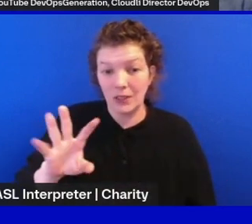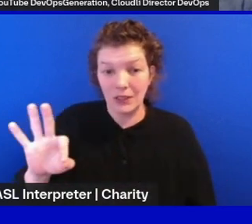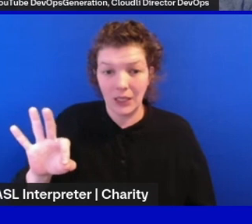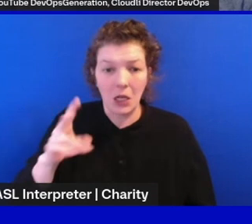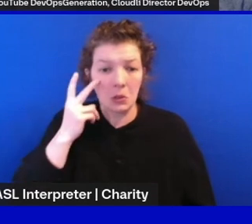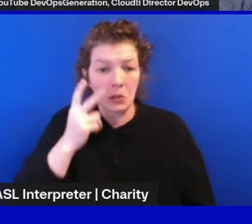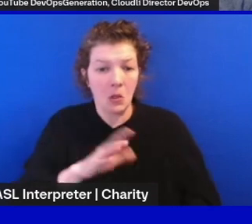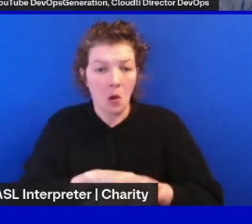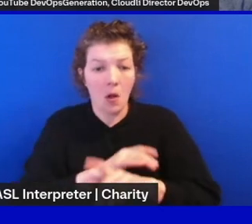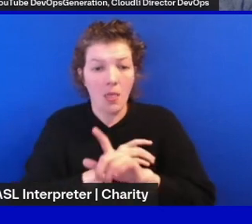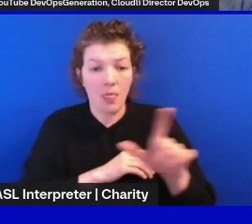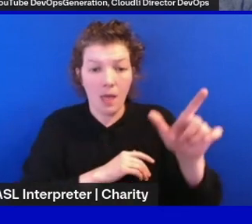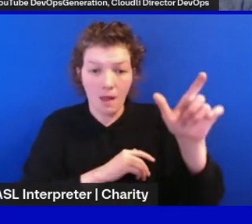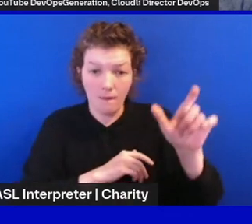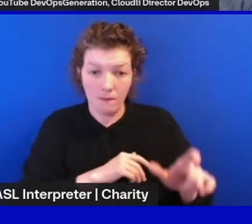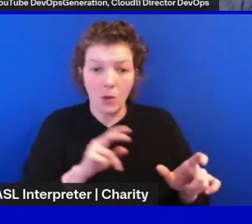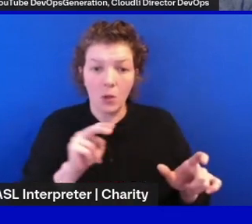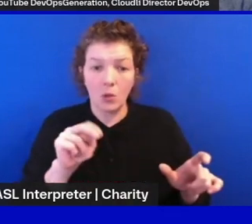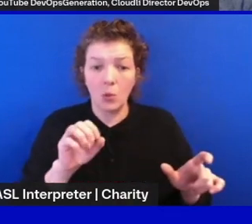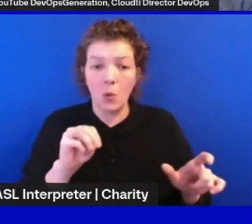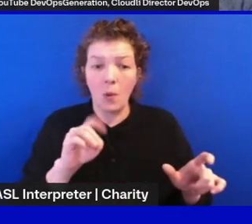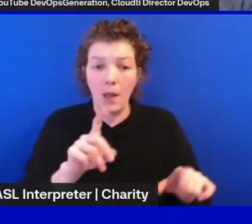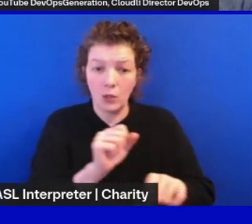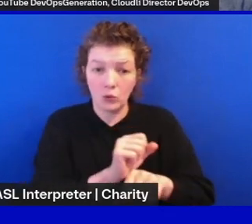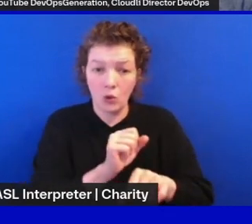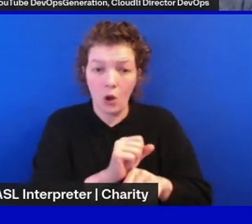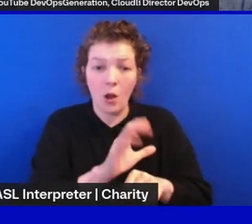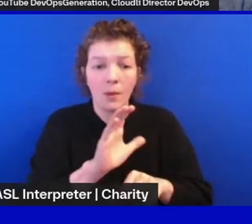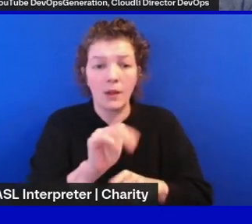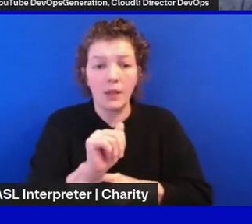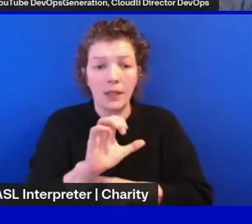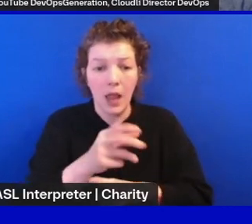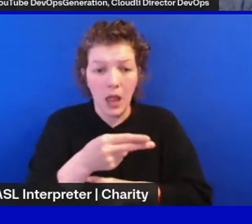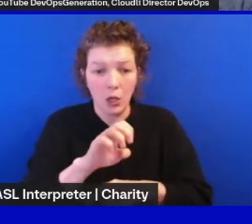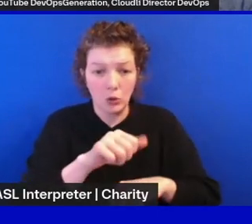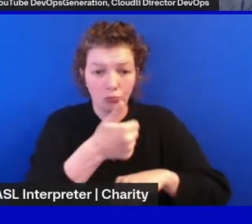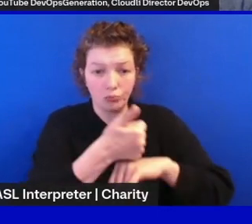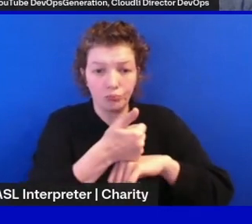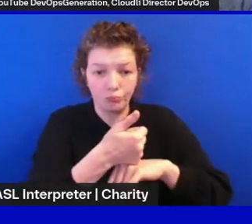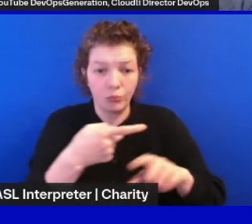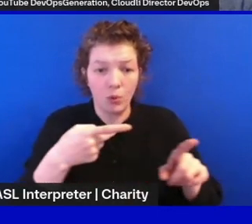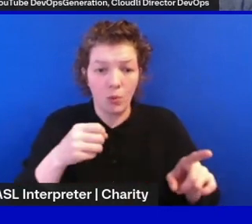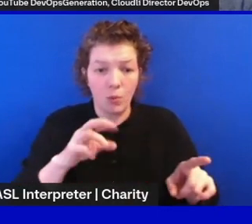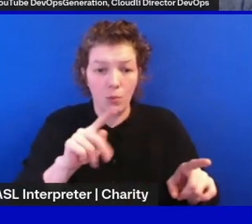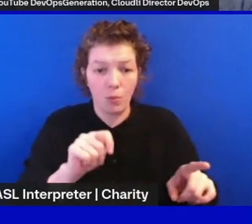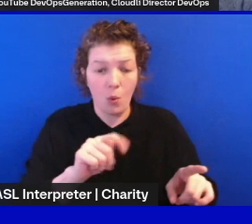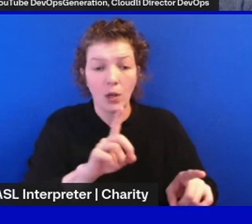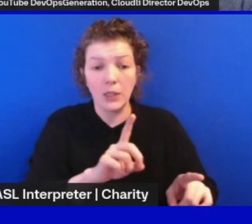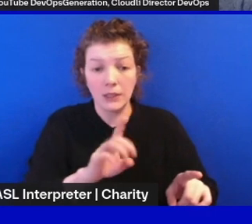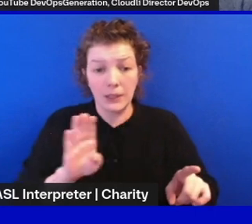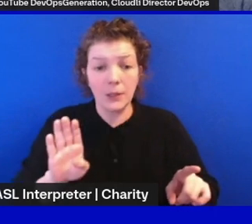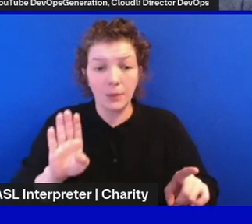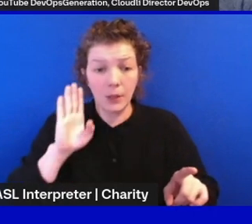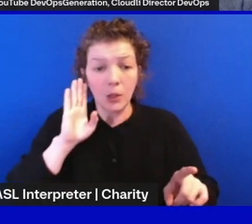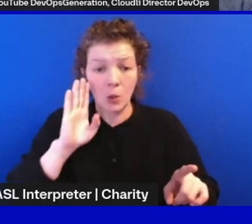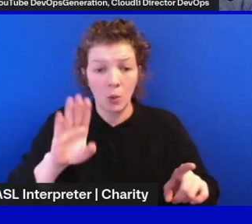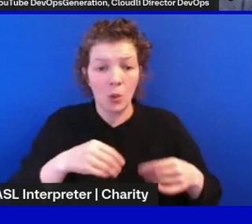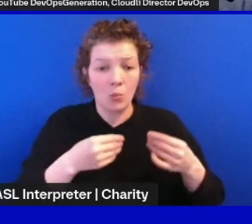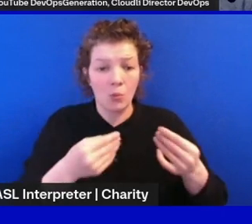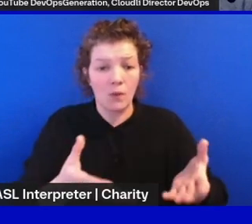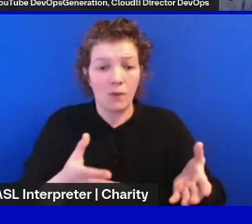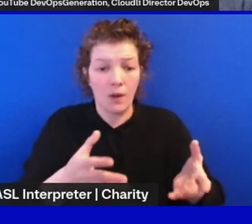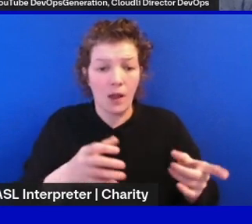Nomad job. I've called it Redis Cache, and I have a group called Cache. I have a port called DB that's going to be listing on the static port